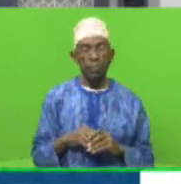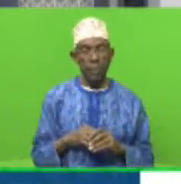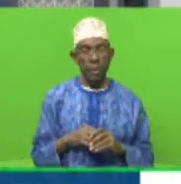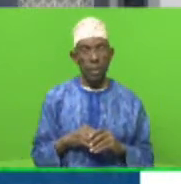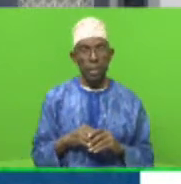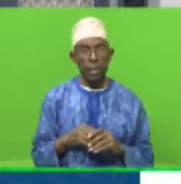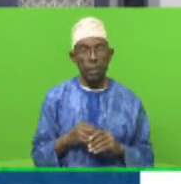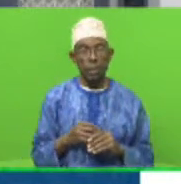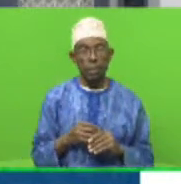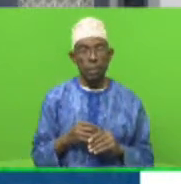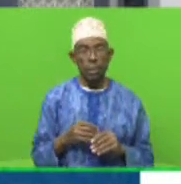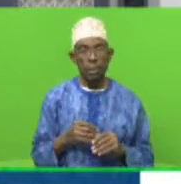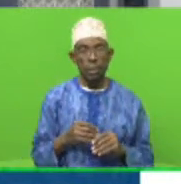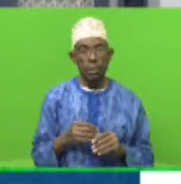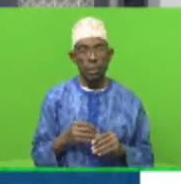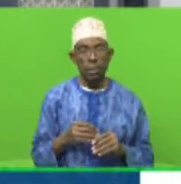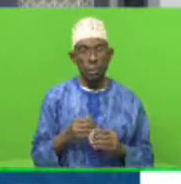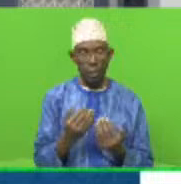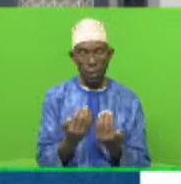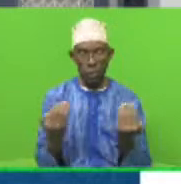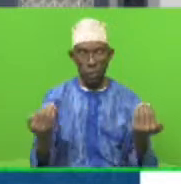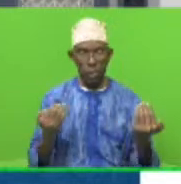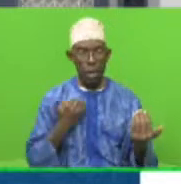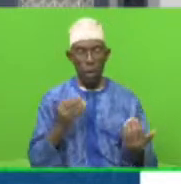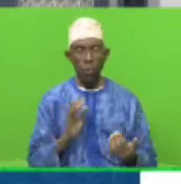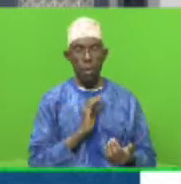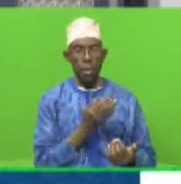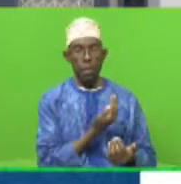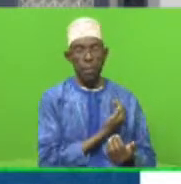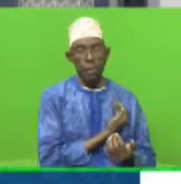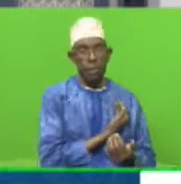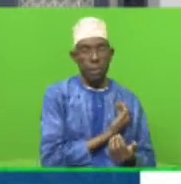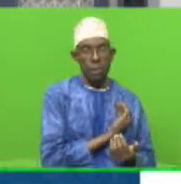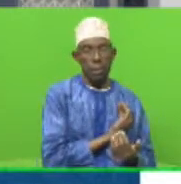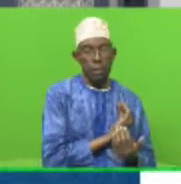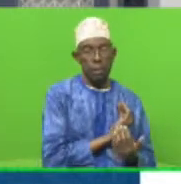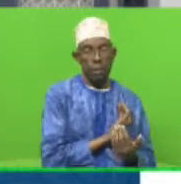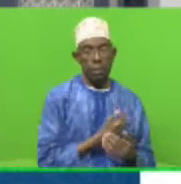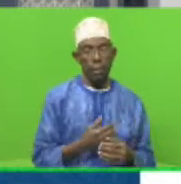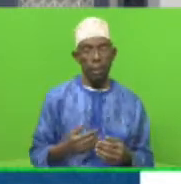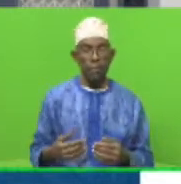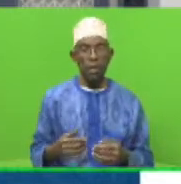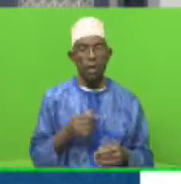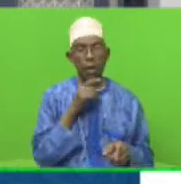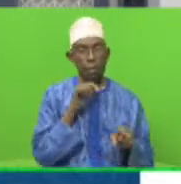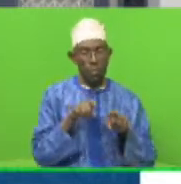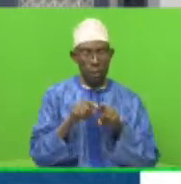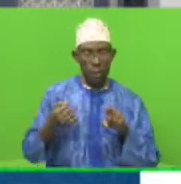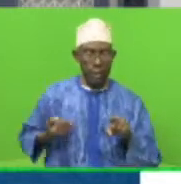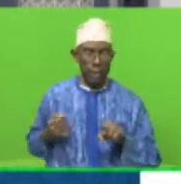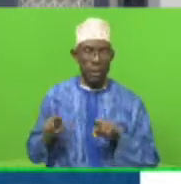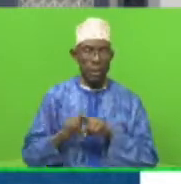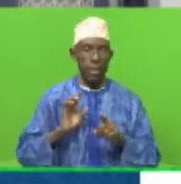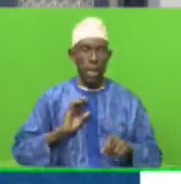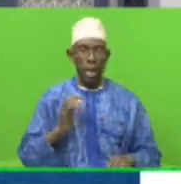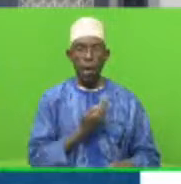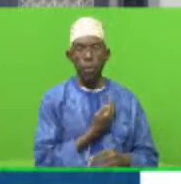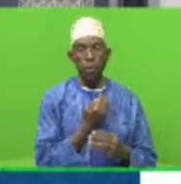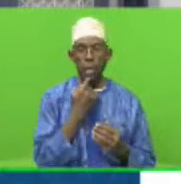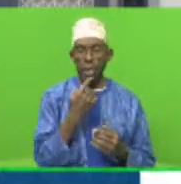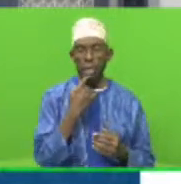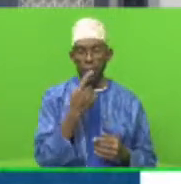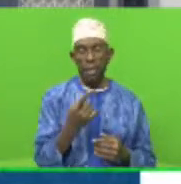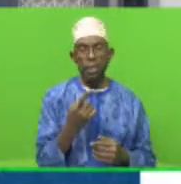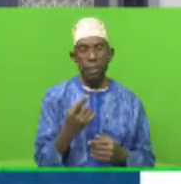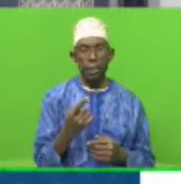it even, you know, with our children, and, you know, even fellow brothers and sisters. You tell them